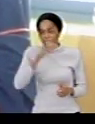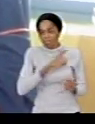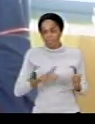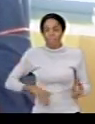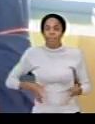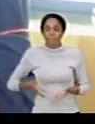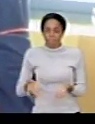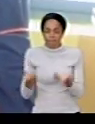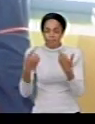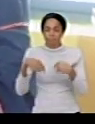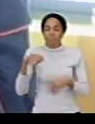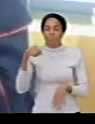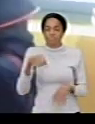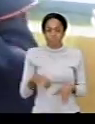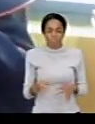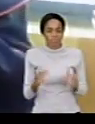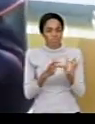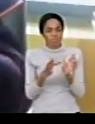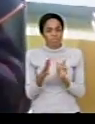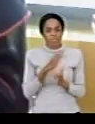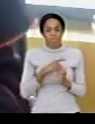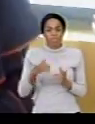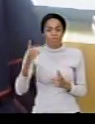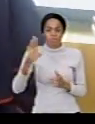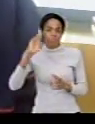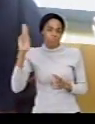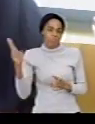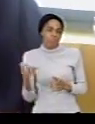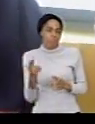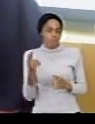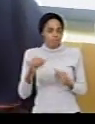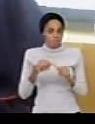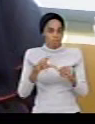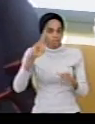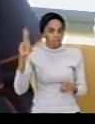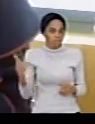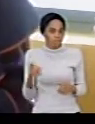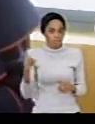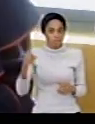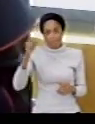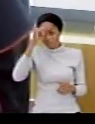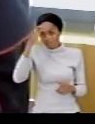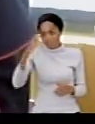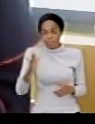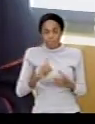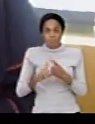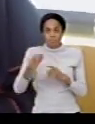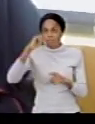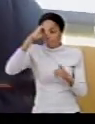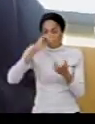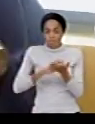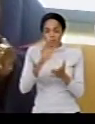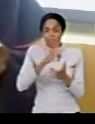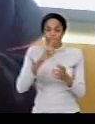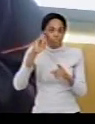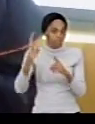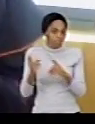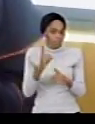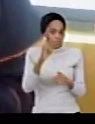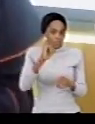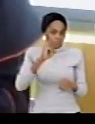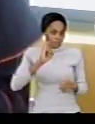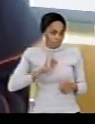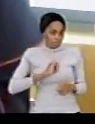will continue to use our back for his glory. We'll continue to use you and myself for the glory of the kingdom. And I pray on the last